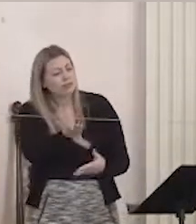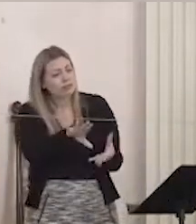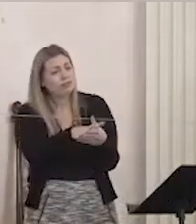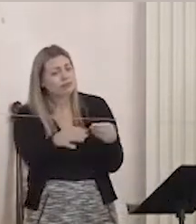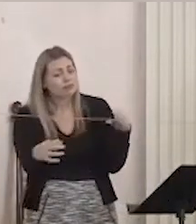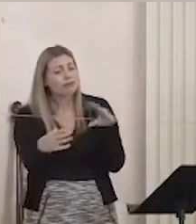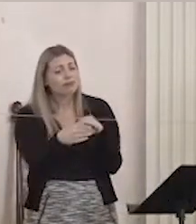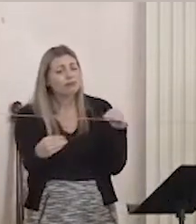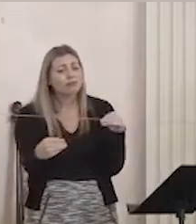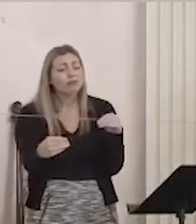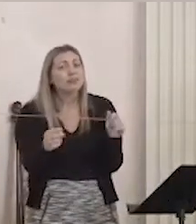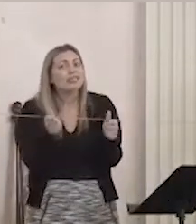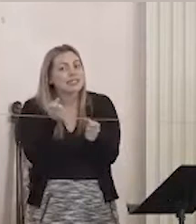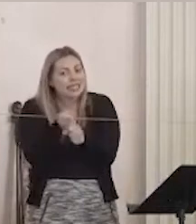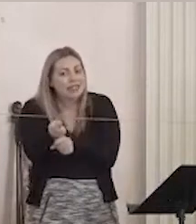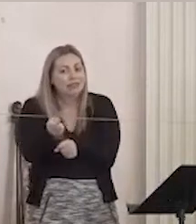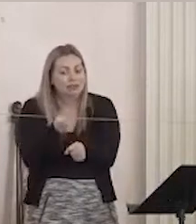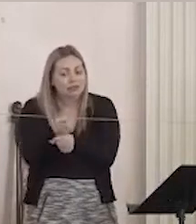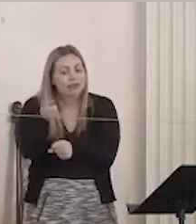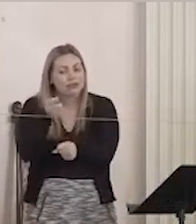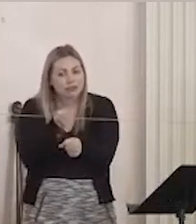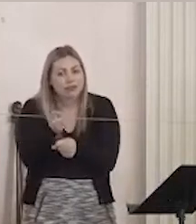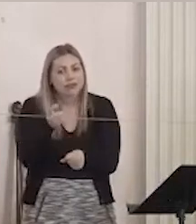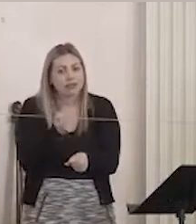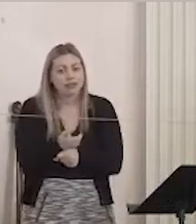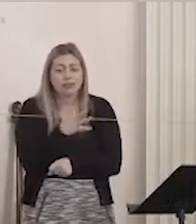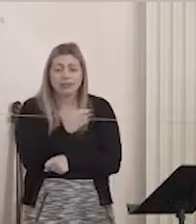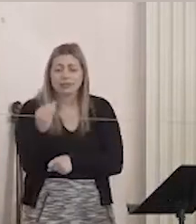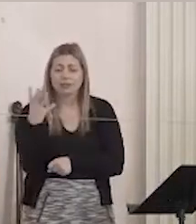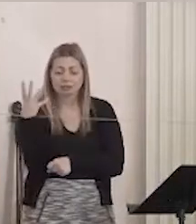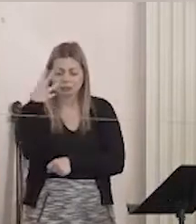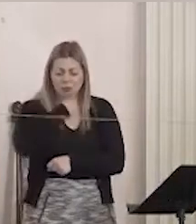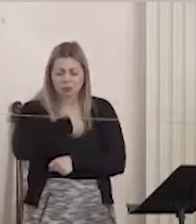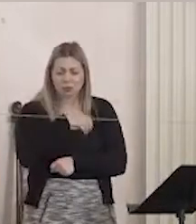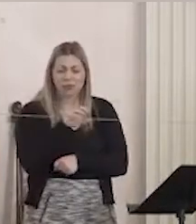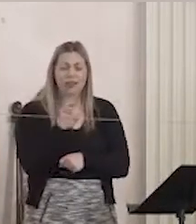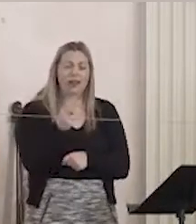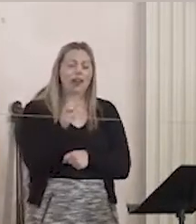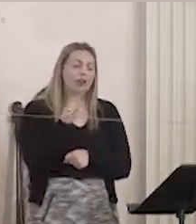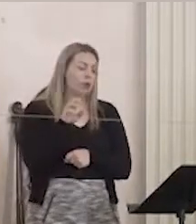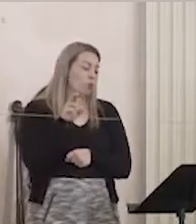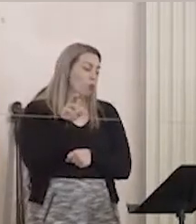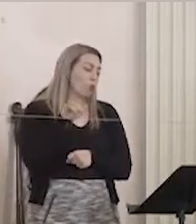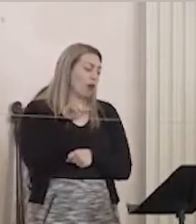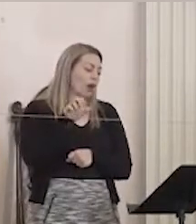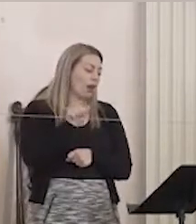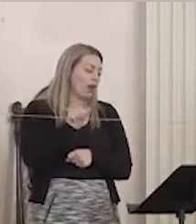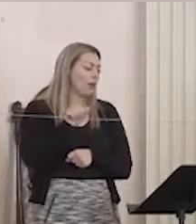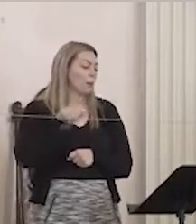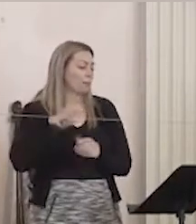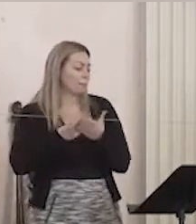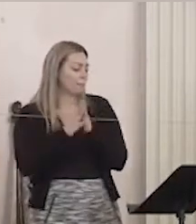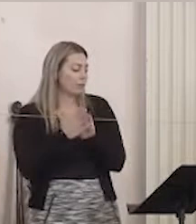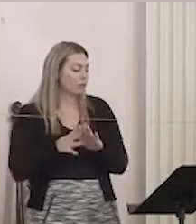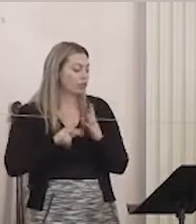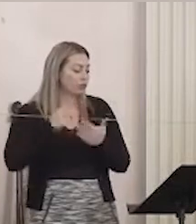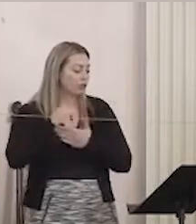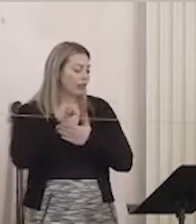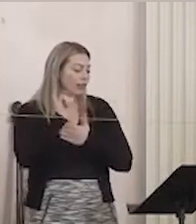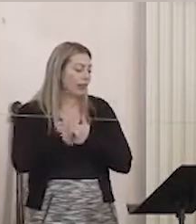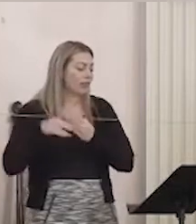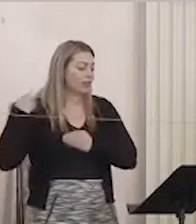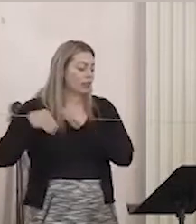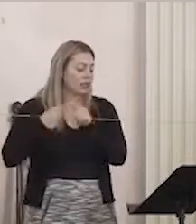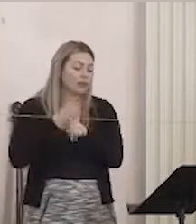story almost every year. And the beautiful Heiwa Peace Project is a legacy of A.